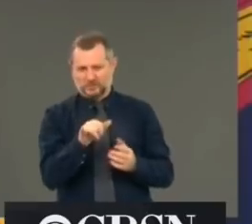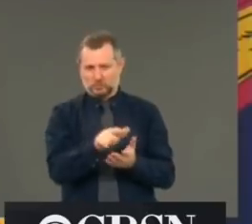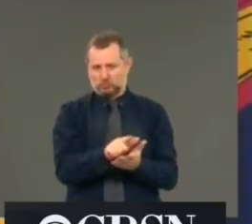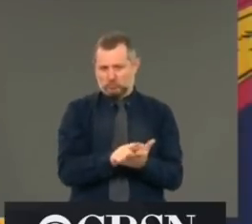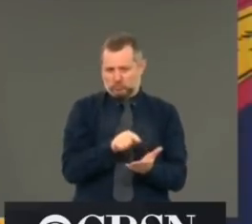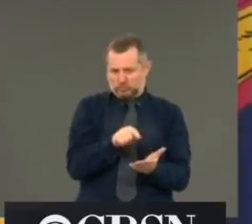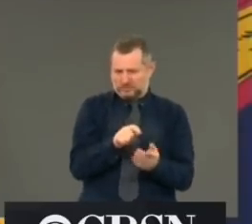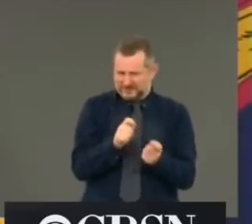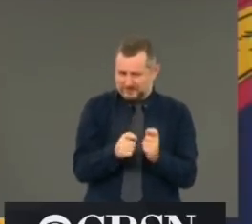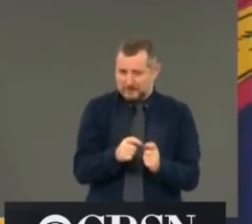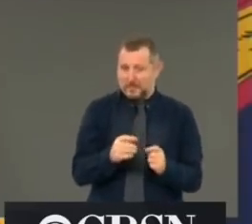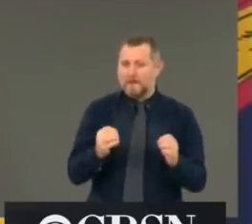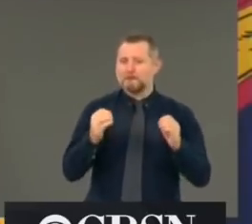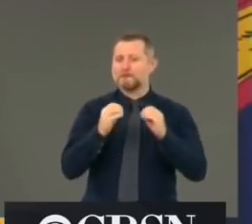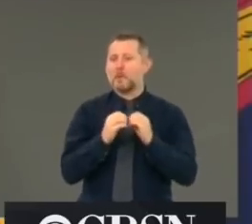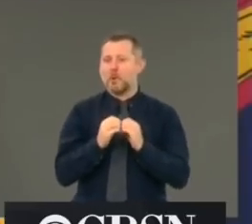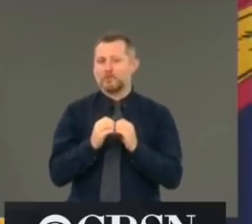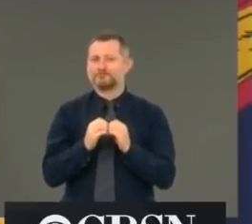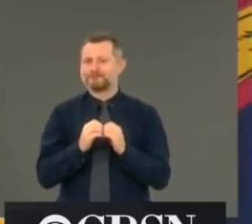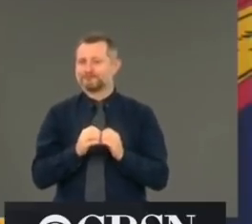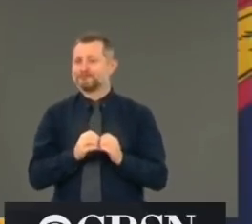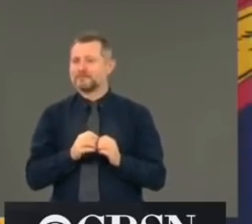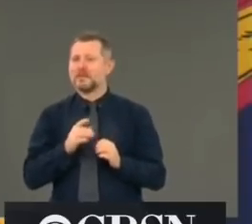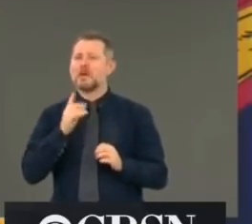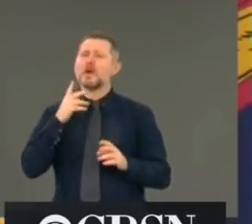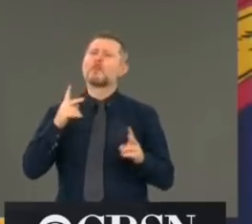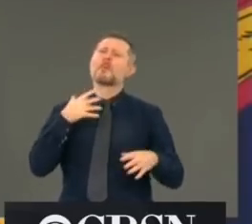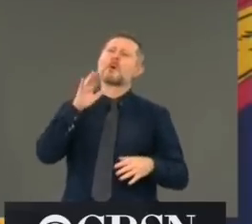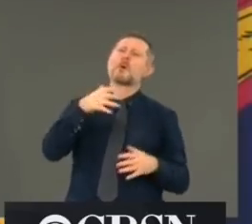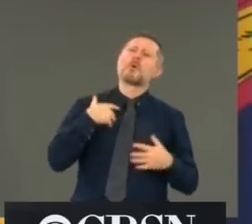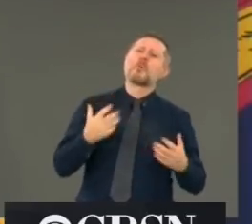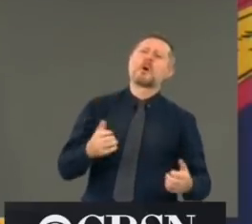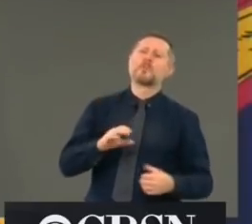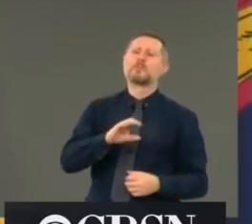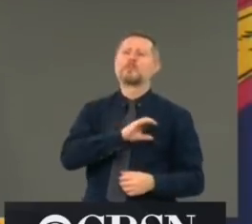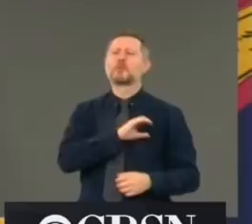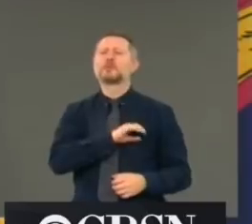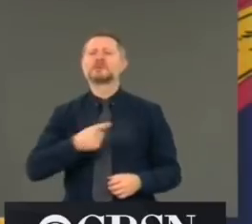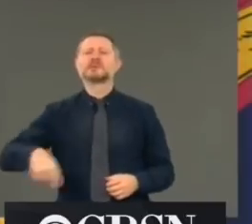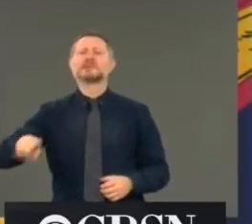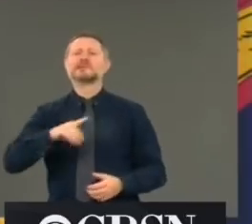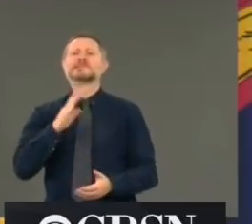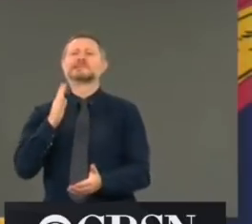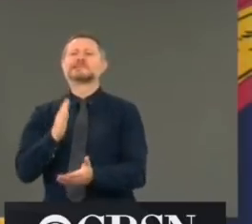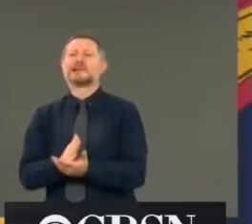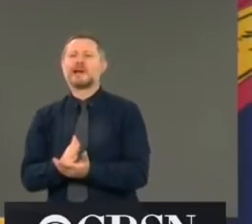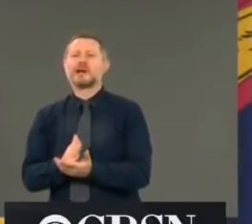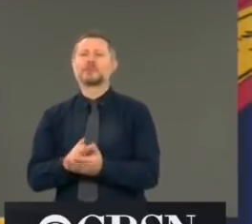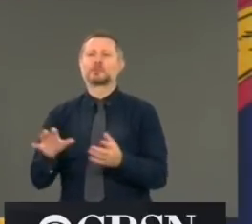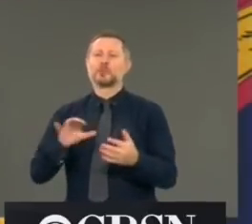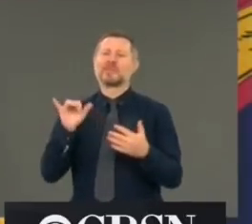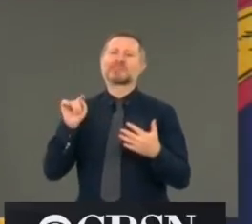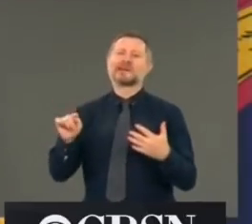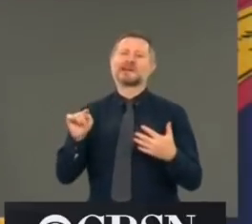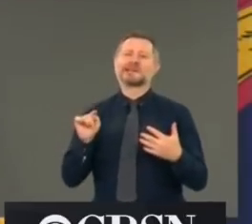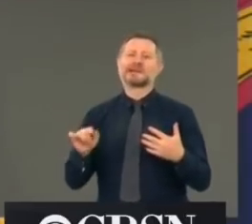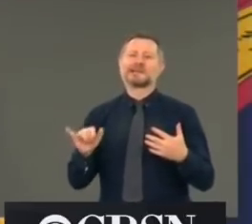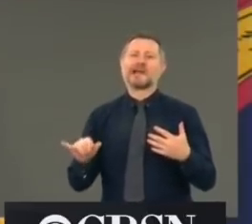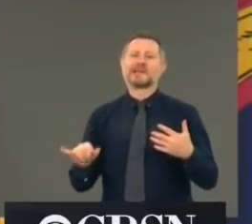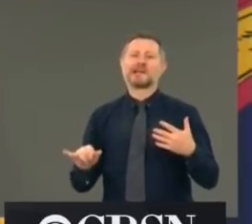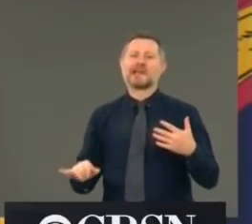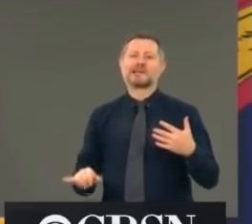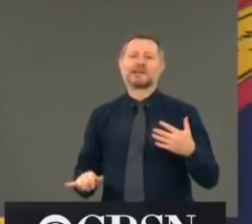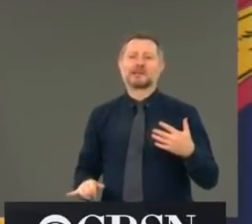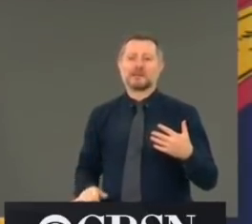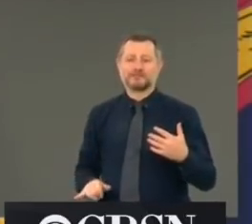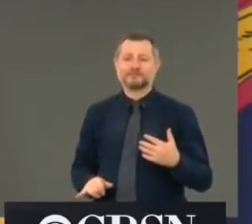measures. People are saying, I want the police to stop doing things. I want a new